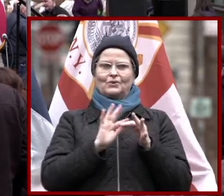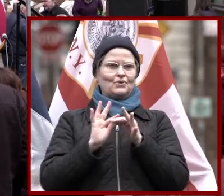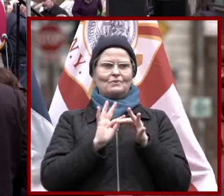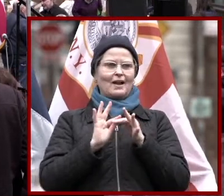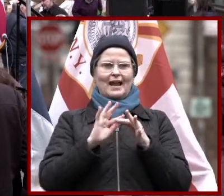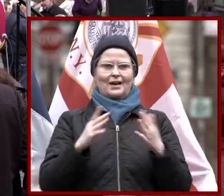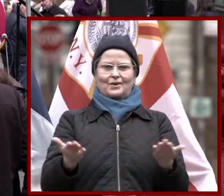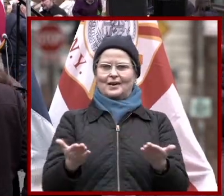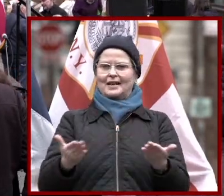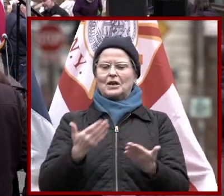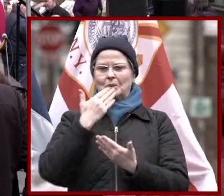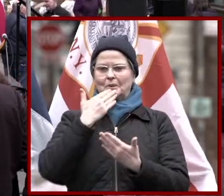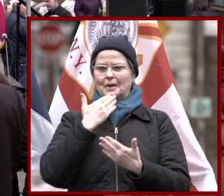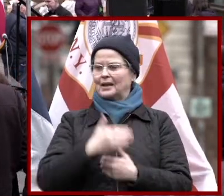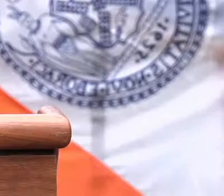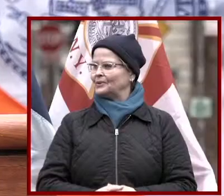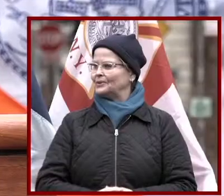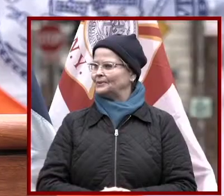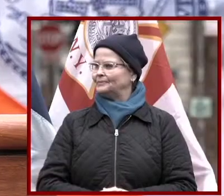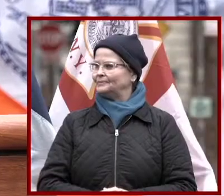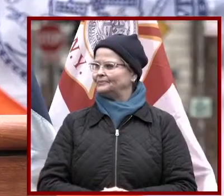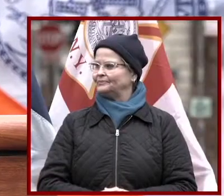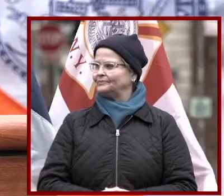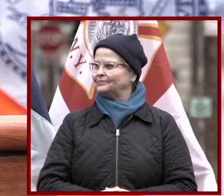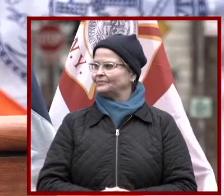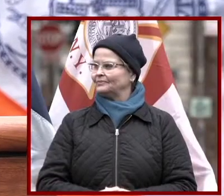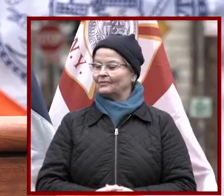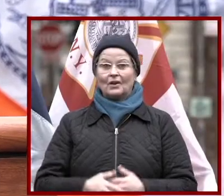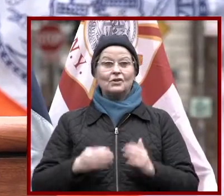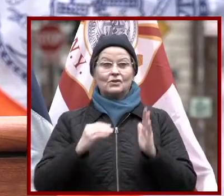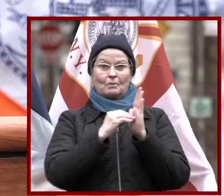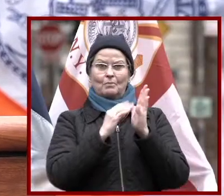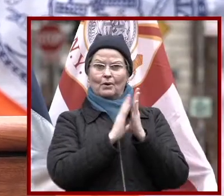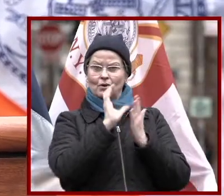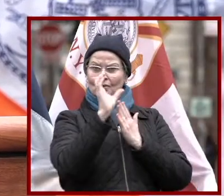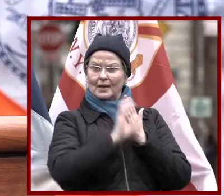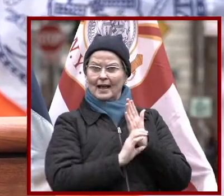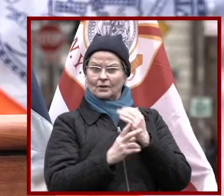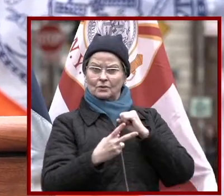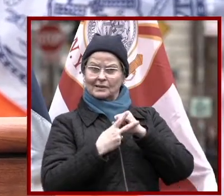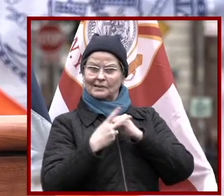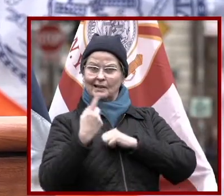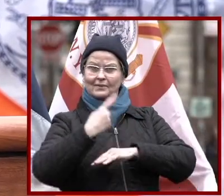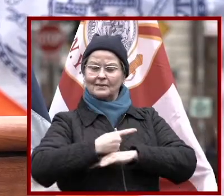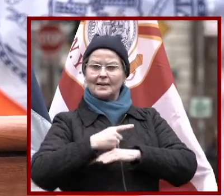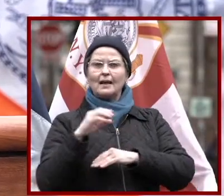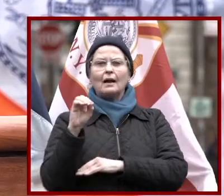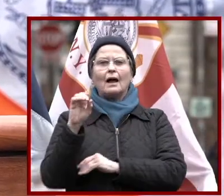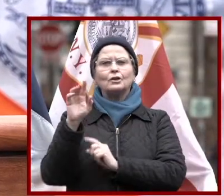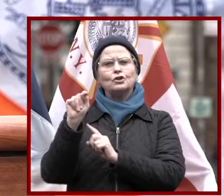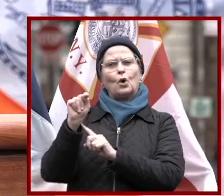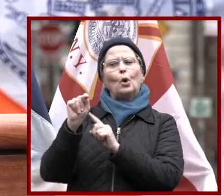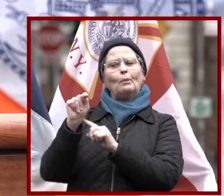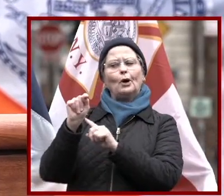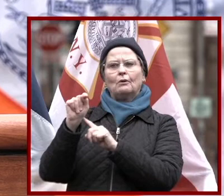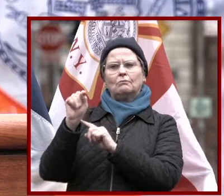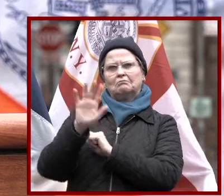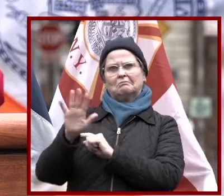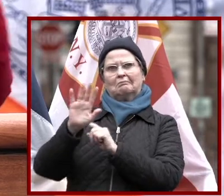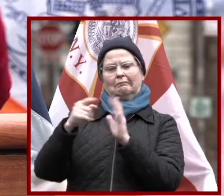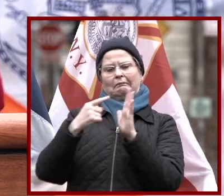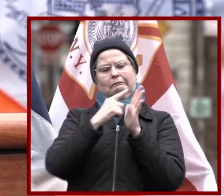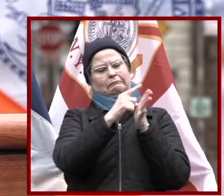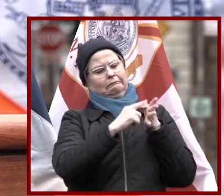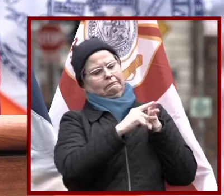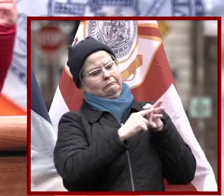you. So please put on your calendars, save the date in the month of October. We will be out here.